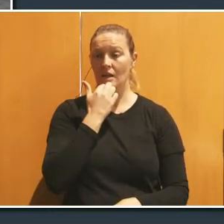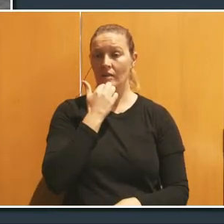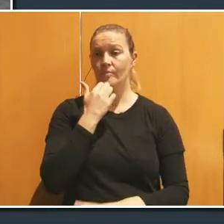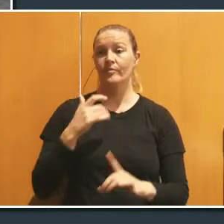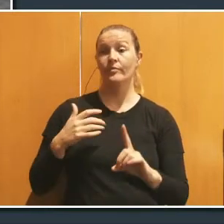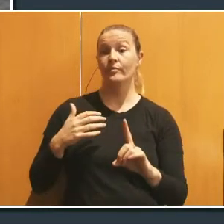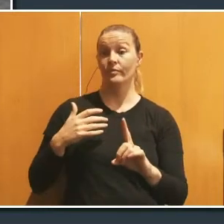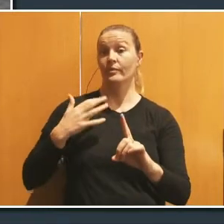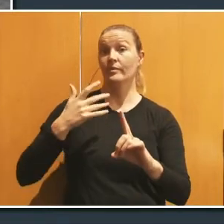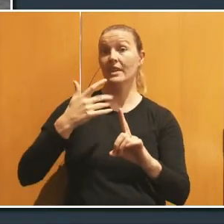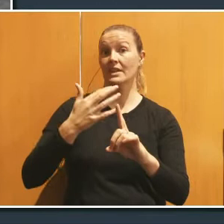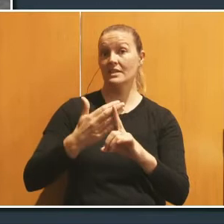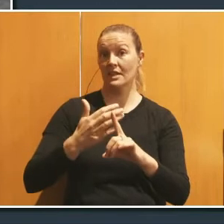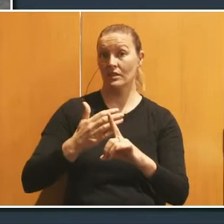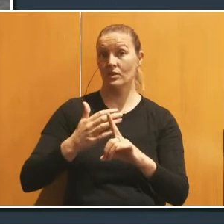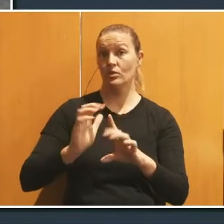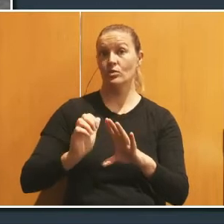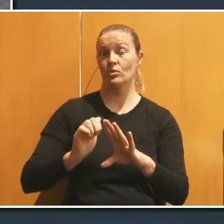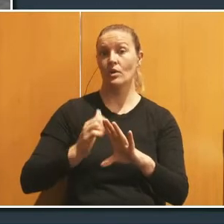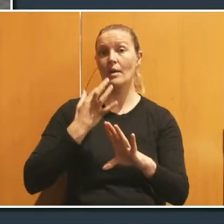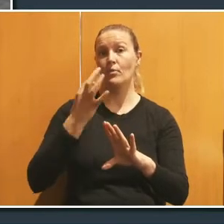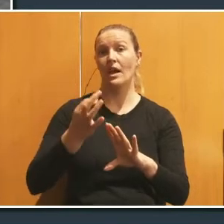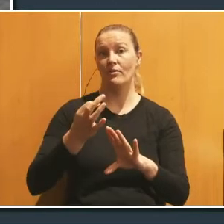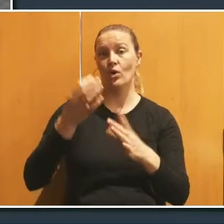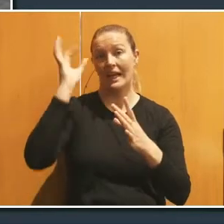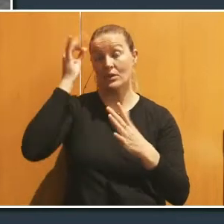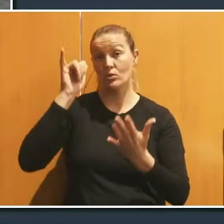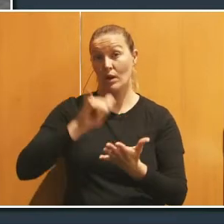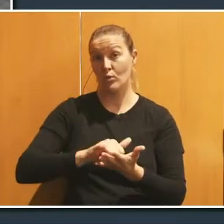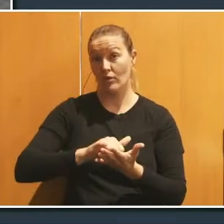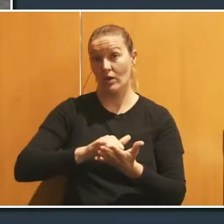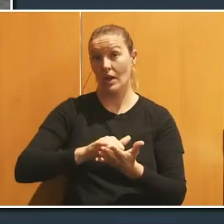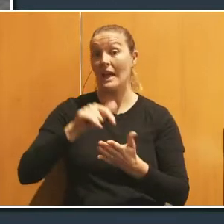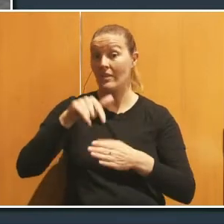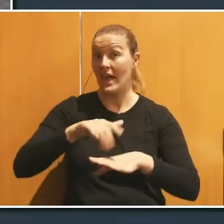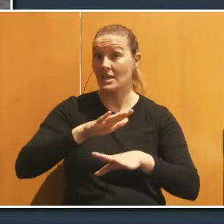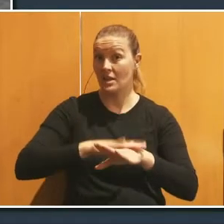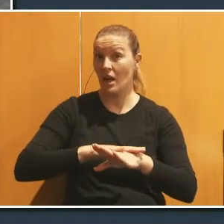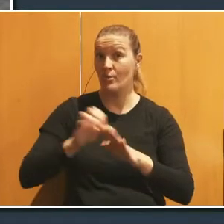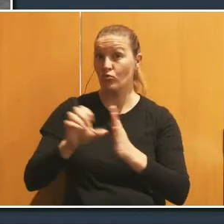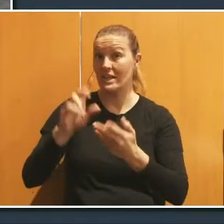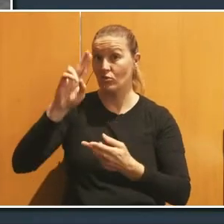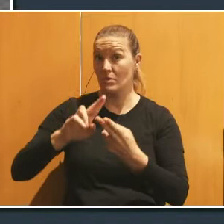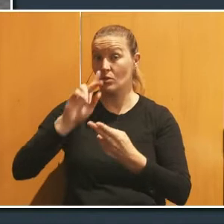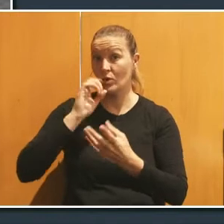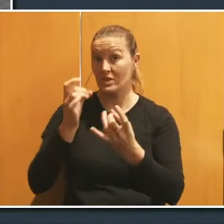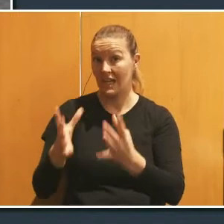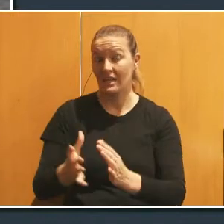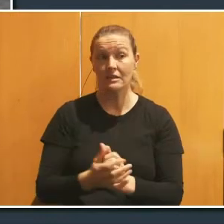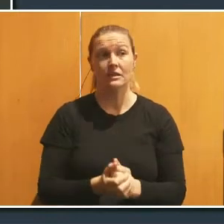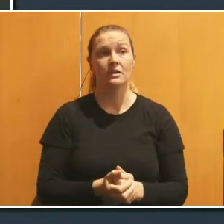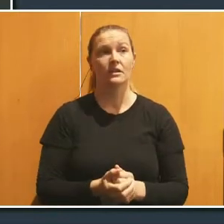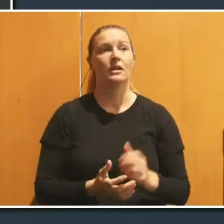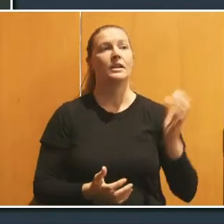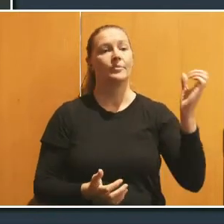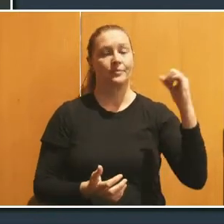until you put in a resource consent to do the development, and at that point the remissions would kick in? Yeah, I think we'd like to